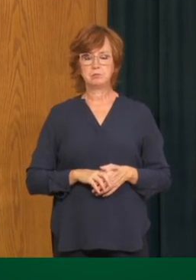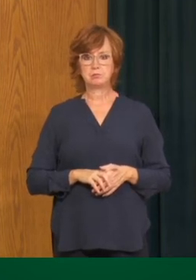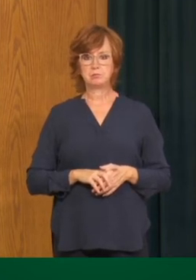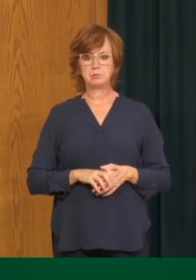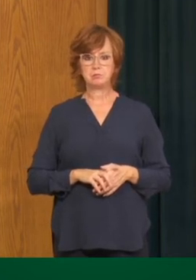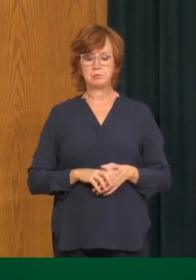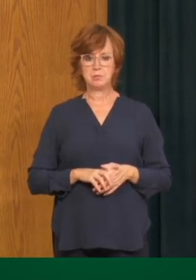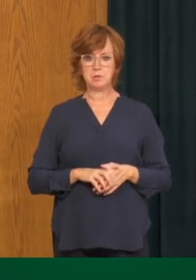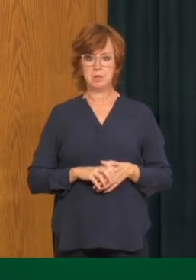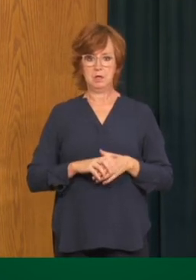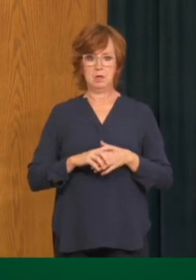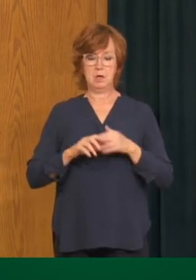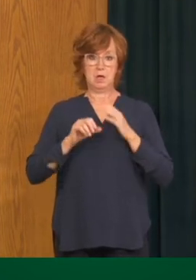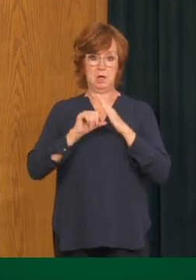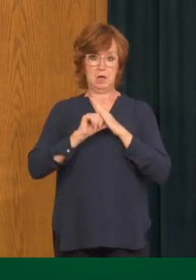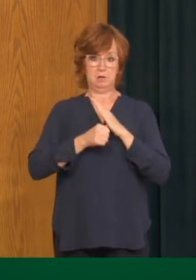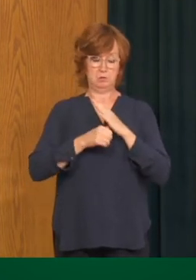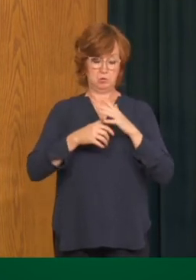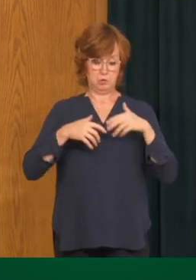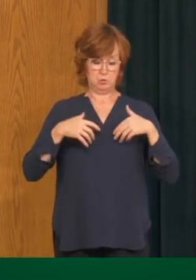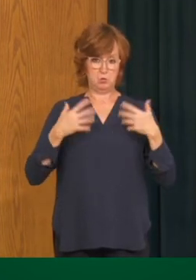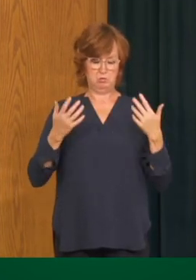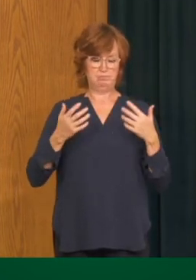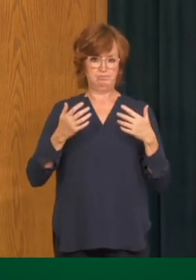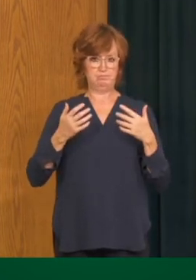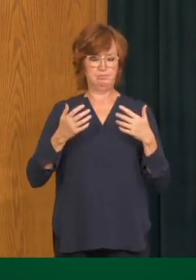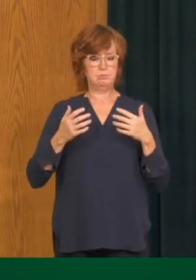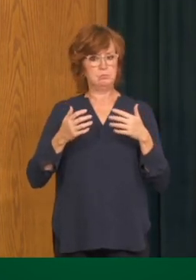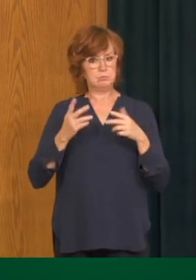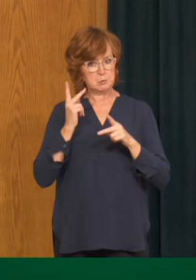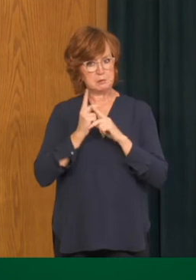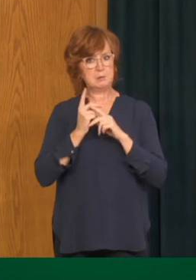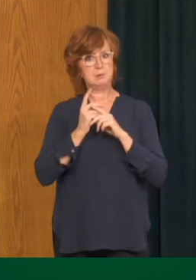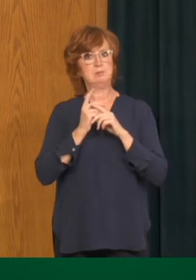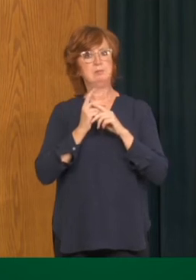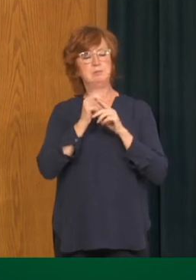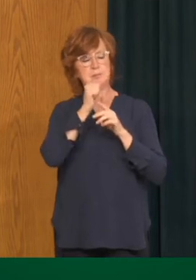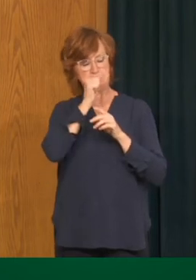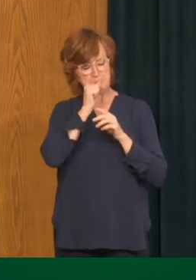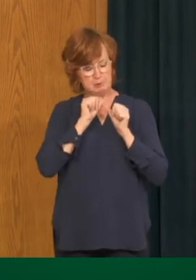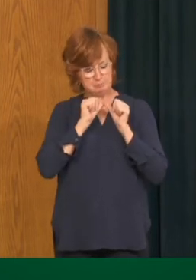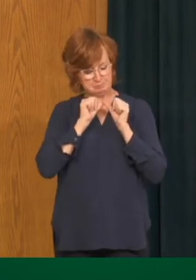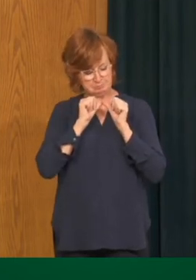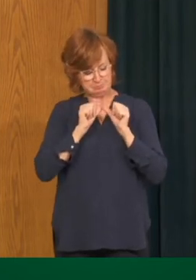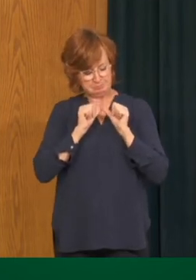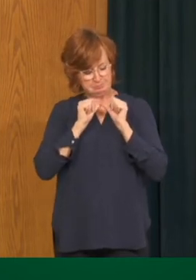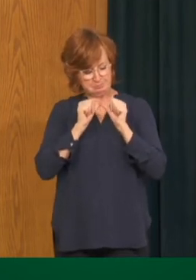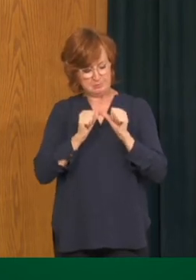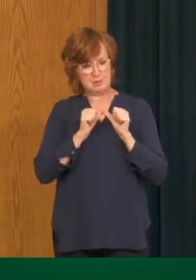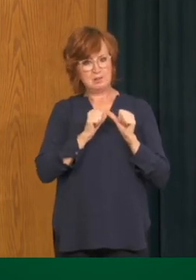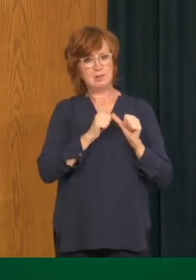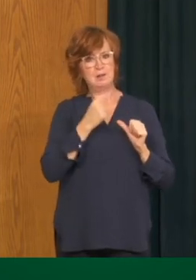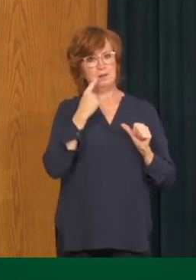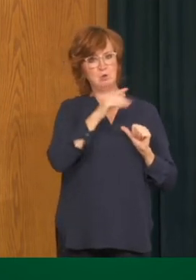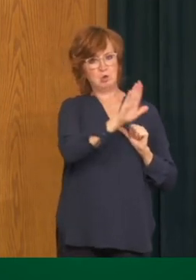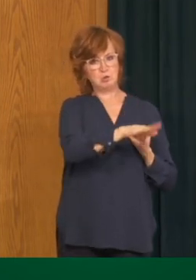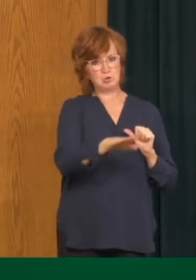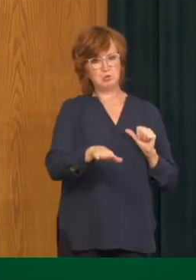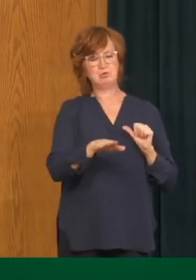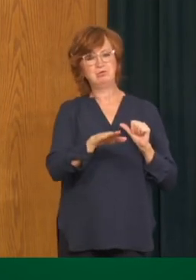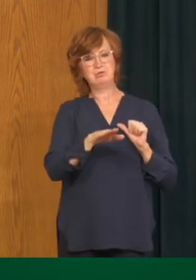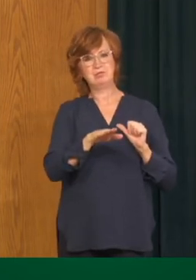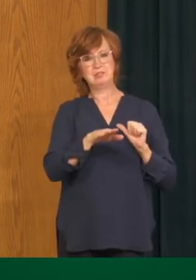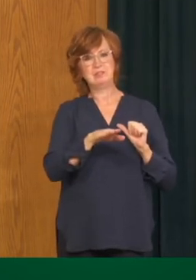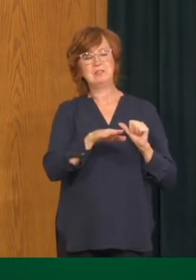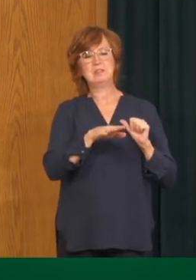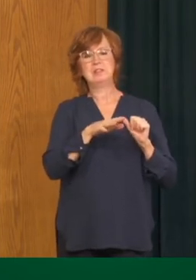especially important as schools reopen. We definitely need to keep our case numbers low overall. That will support safe reopening of